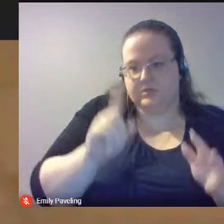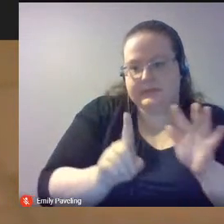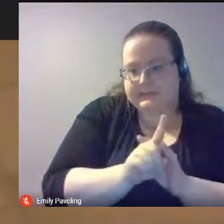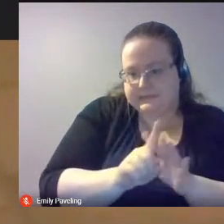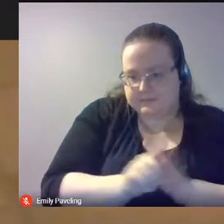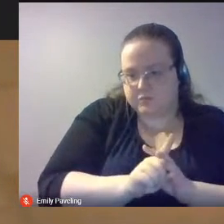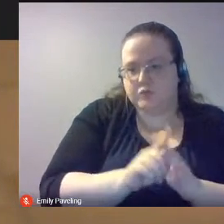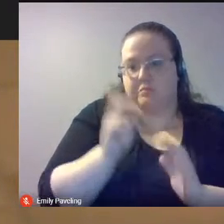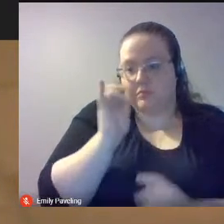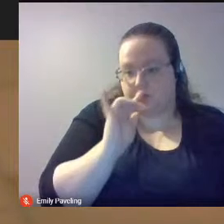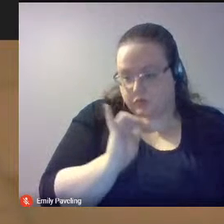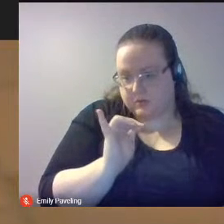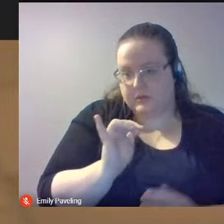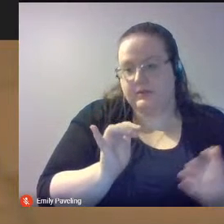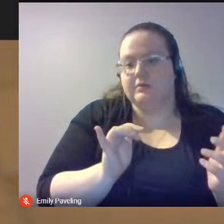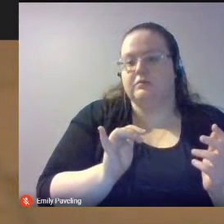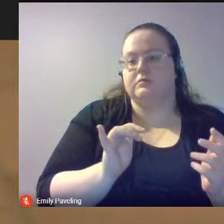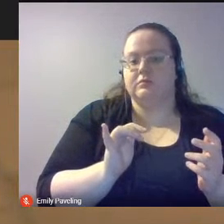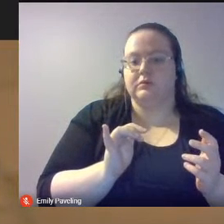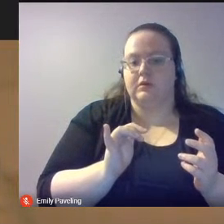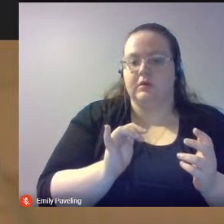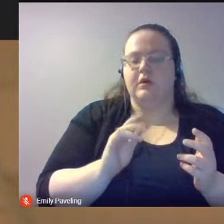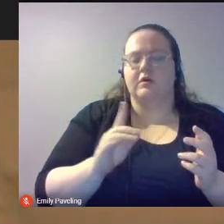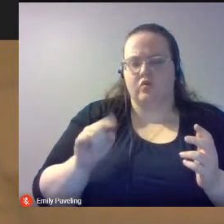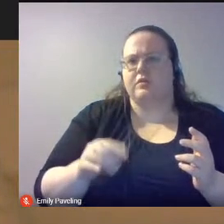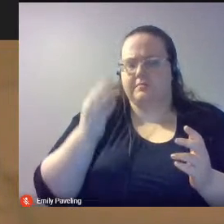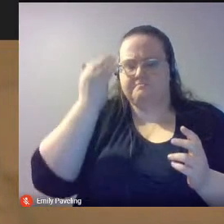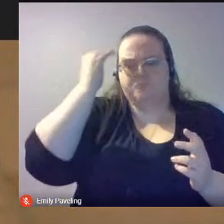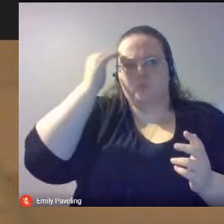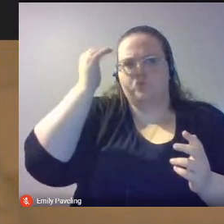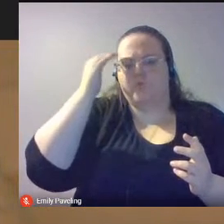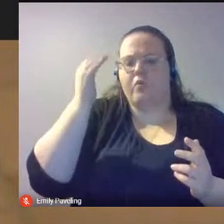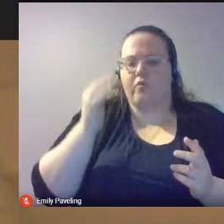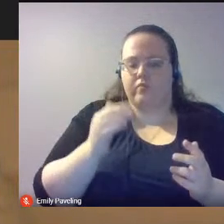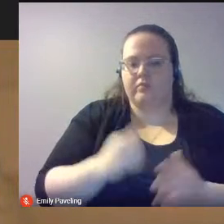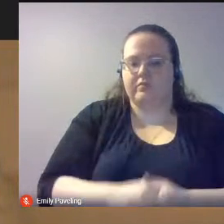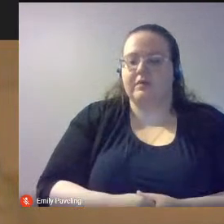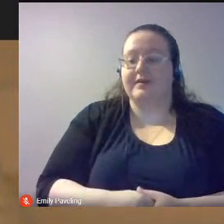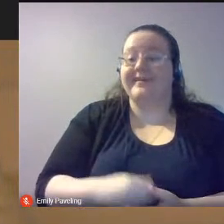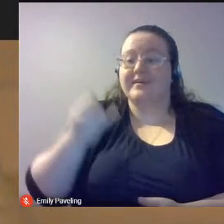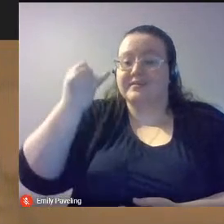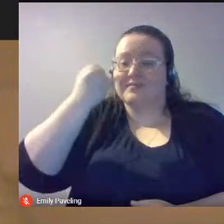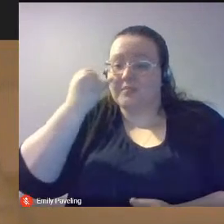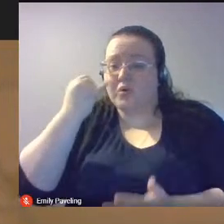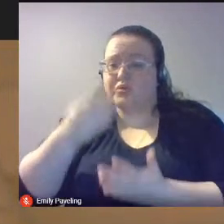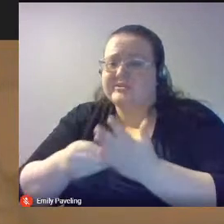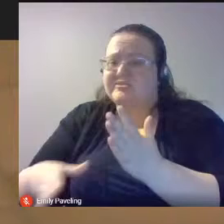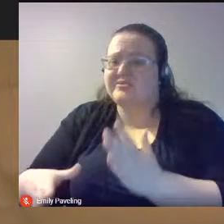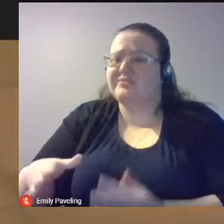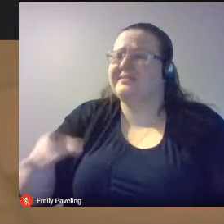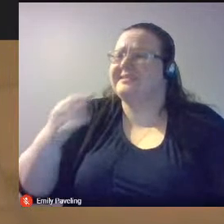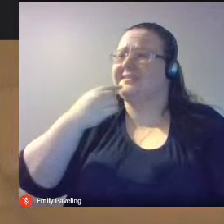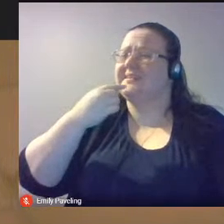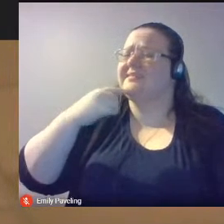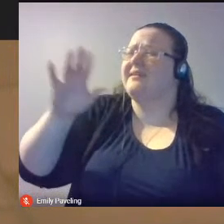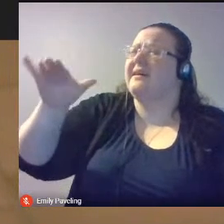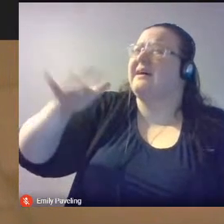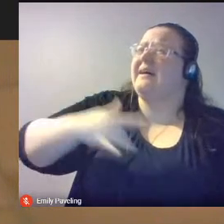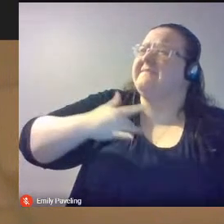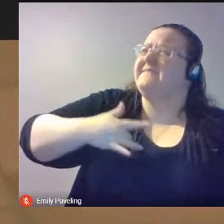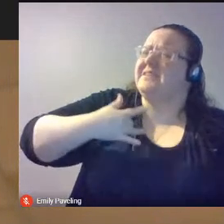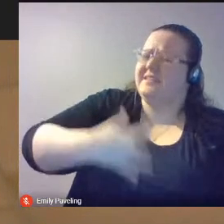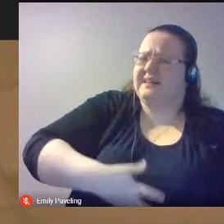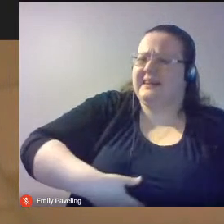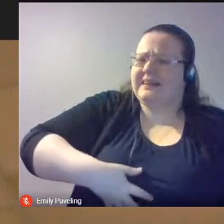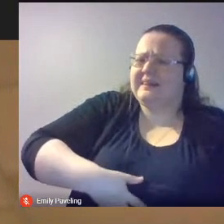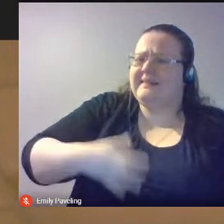of COVID-19 in their students. Students are encouraged to alert their teacher as soon as they do not feel well. A